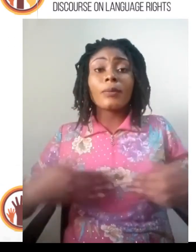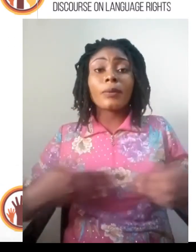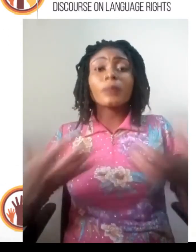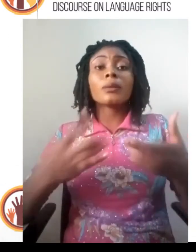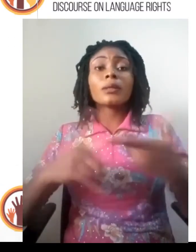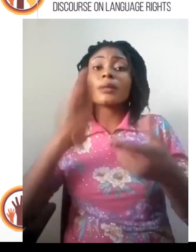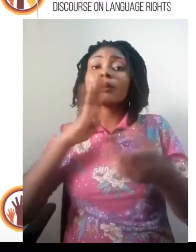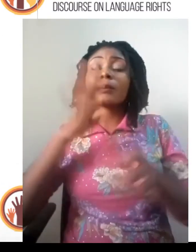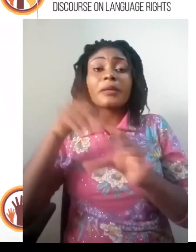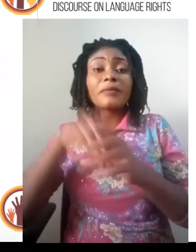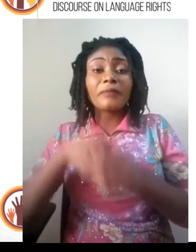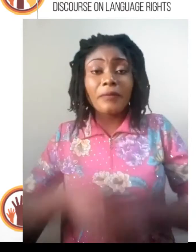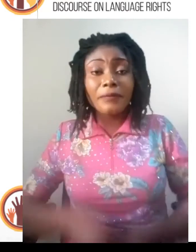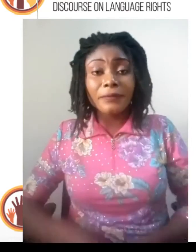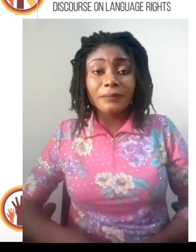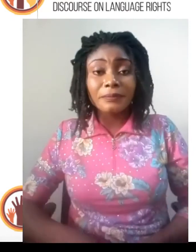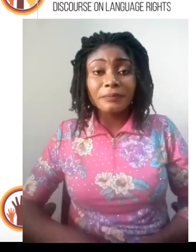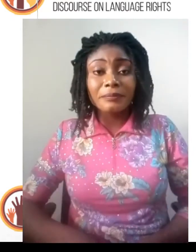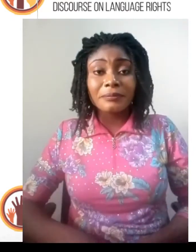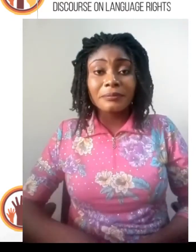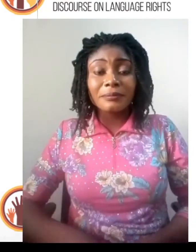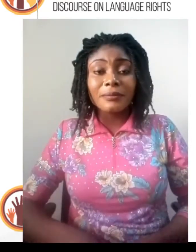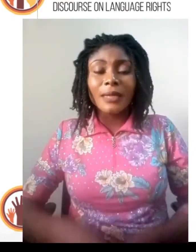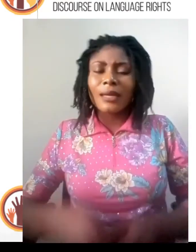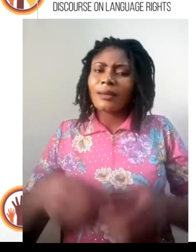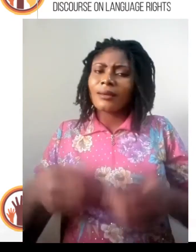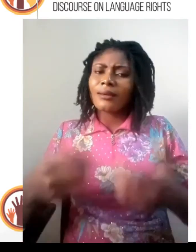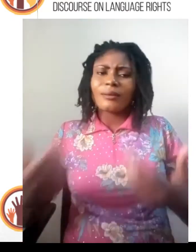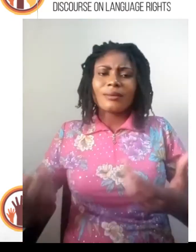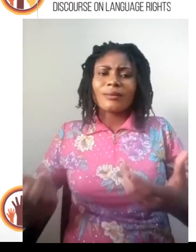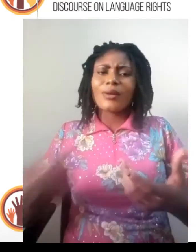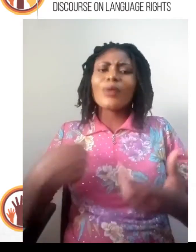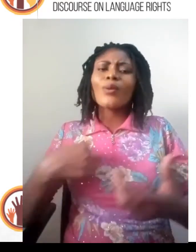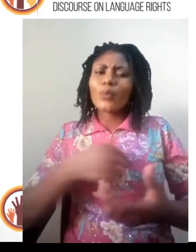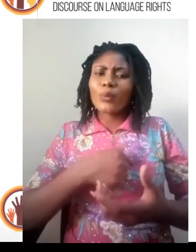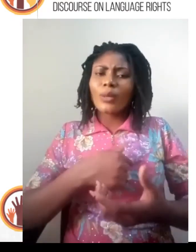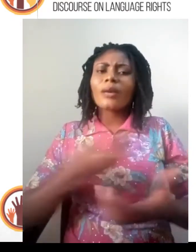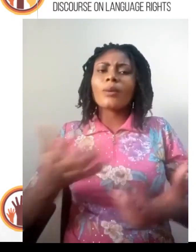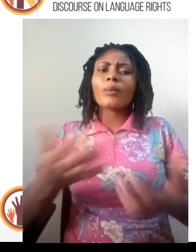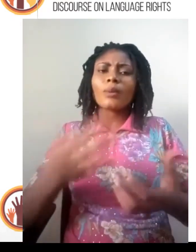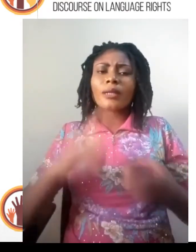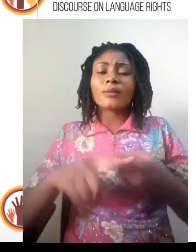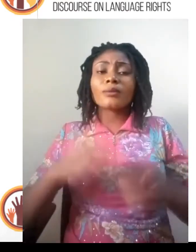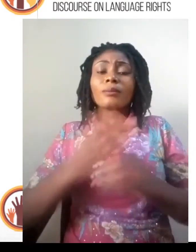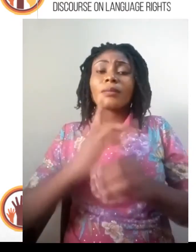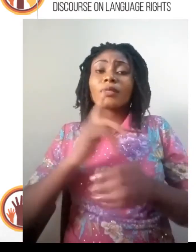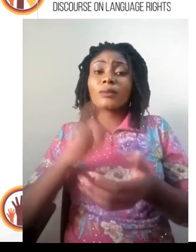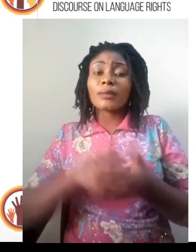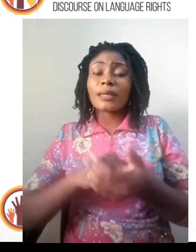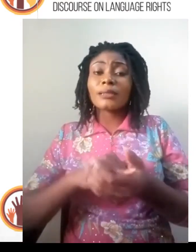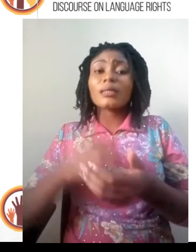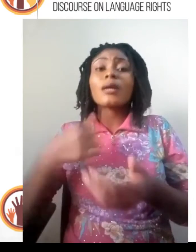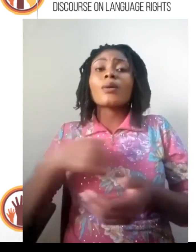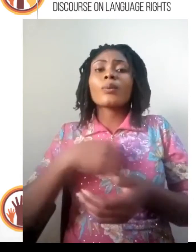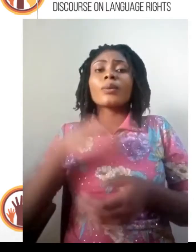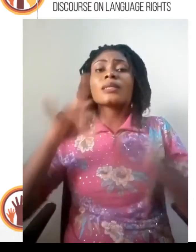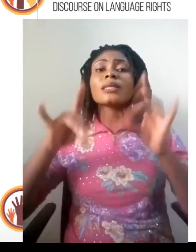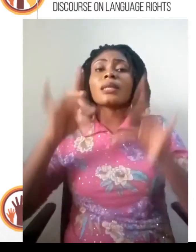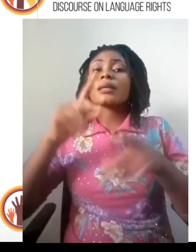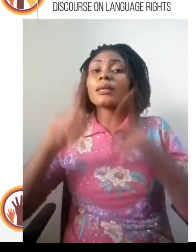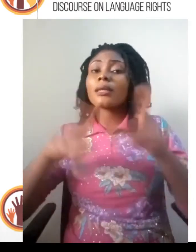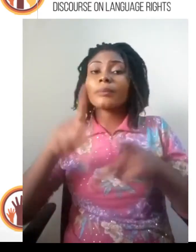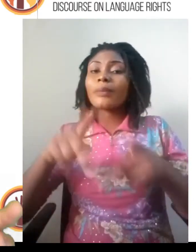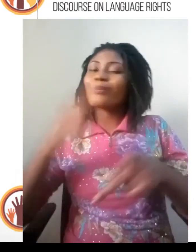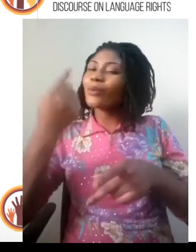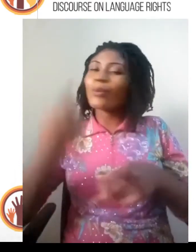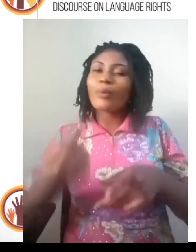So, and we wanted to make sure that we selected people that work with us once a day. But by the time